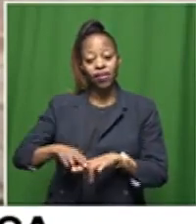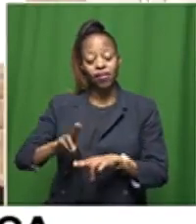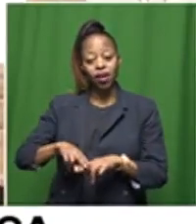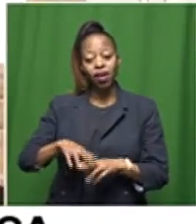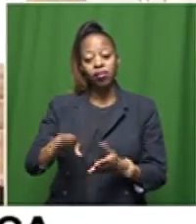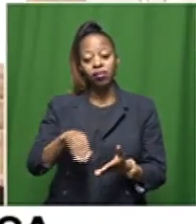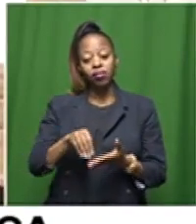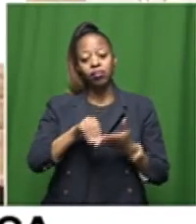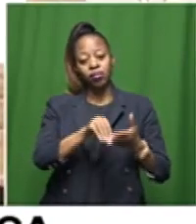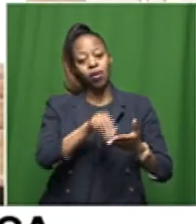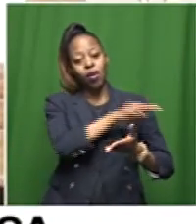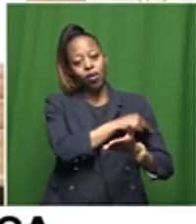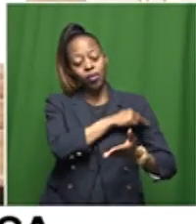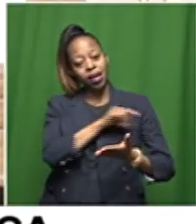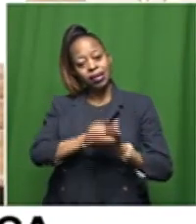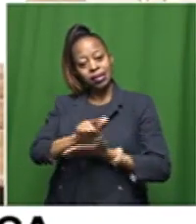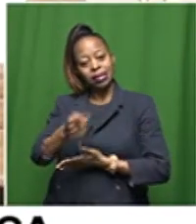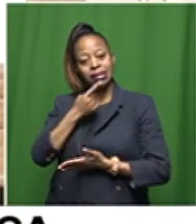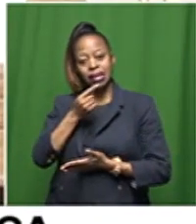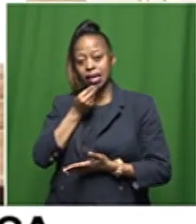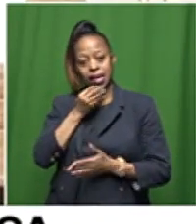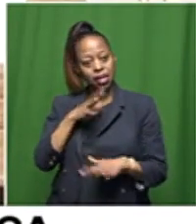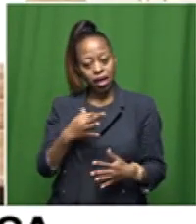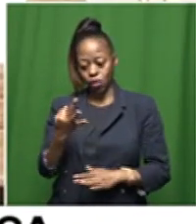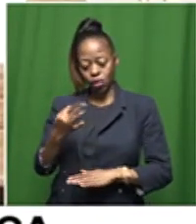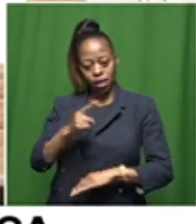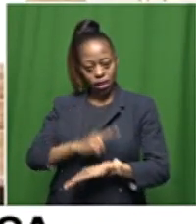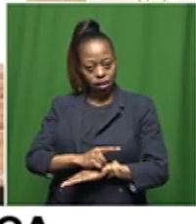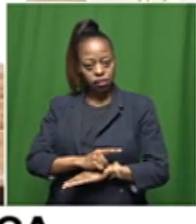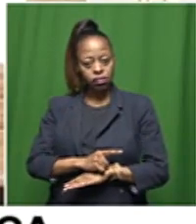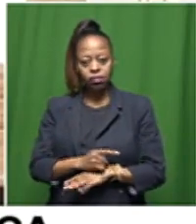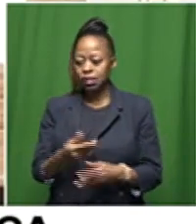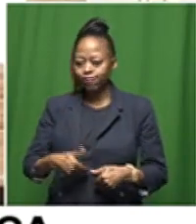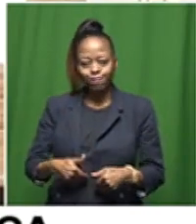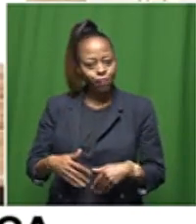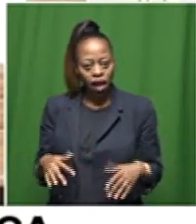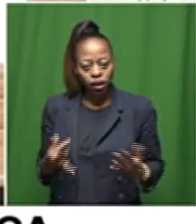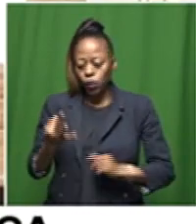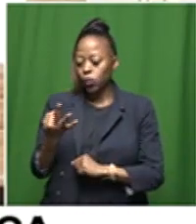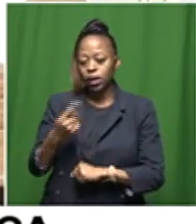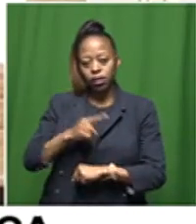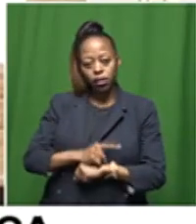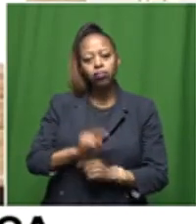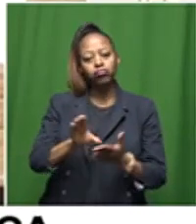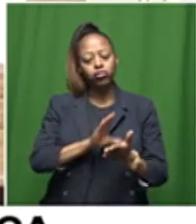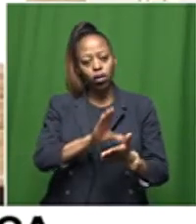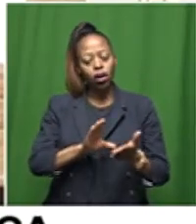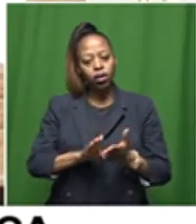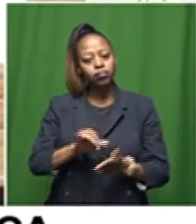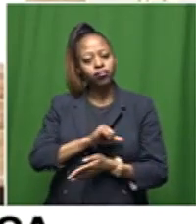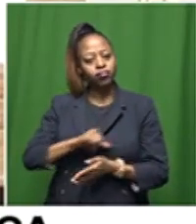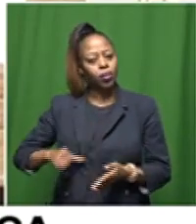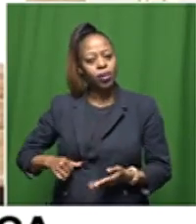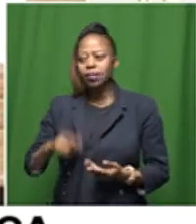the 17th, they said I must staff for 3 days. I staff. I did listen what they said to me. After 3 days, they canceled my operation. They didn't tell me